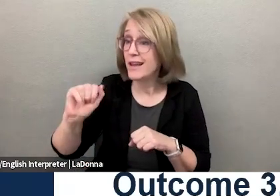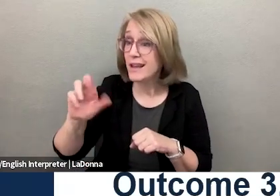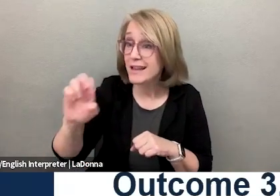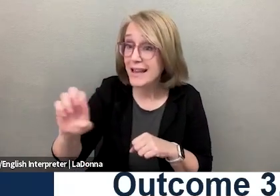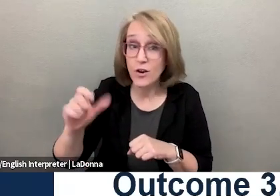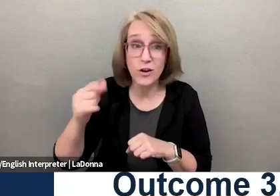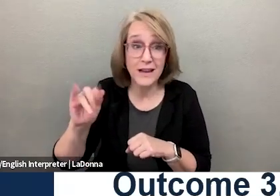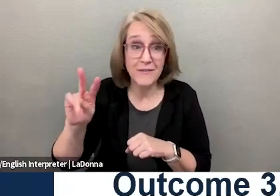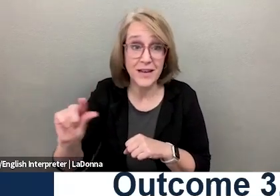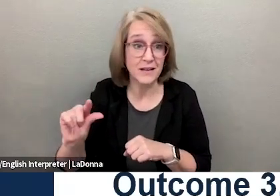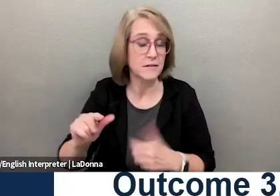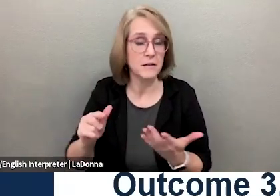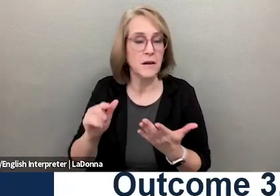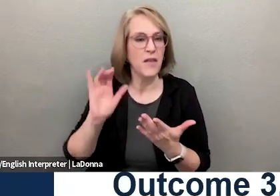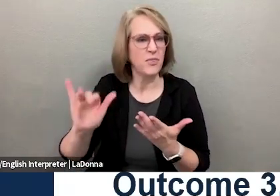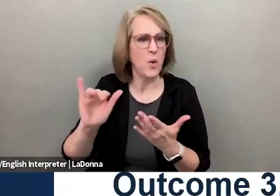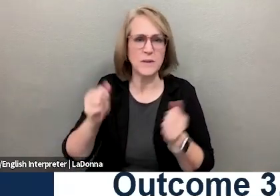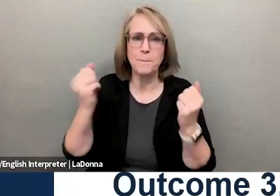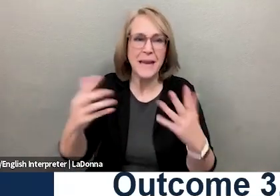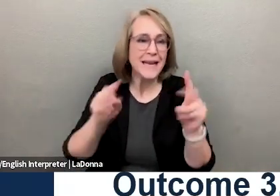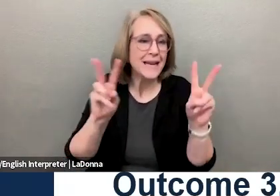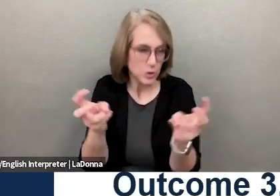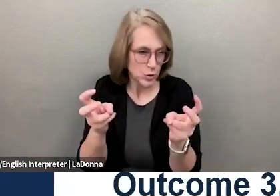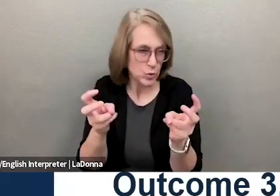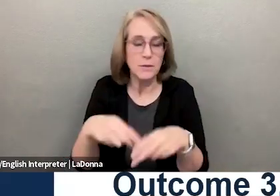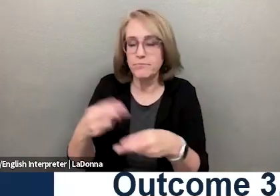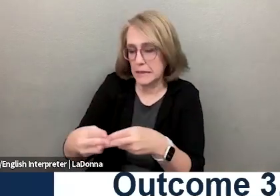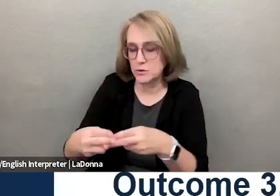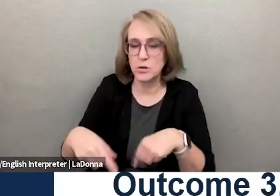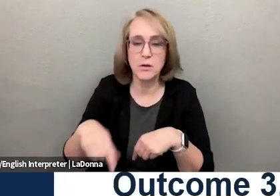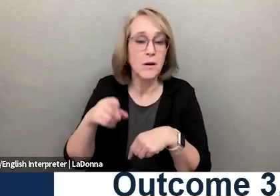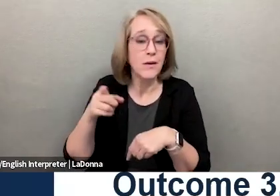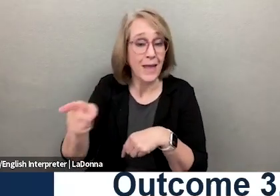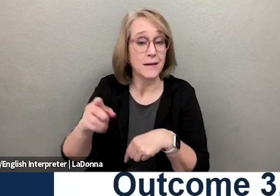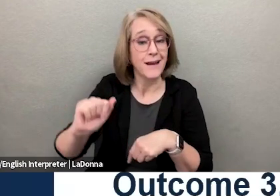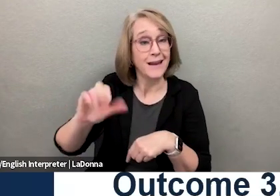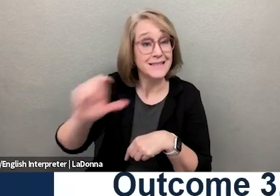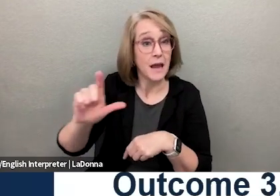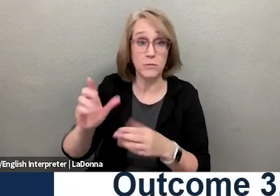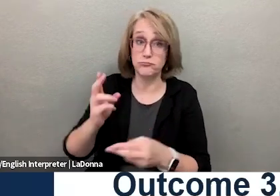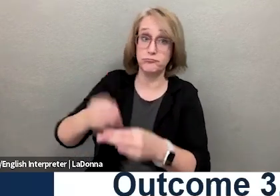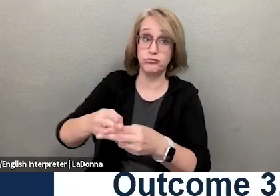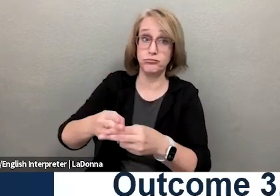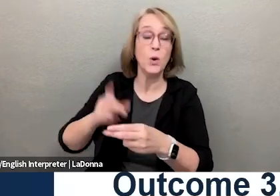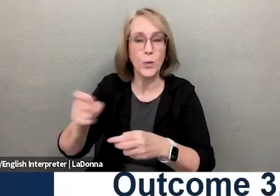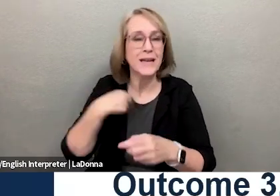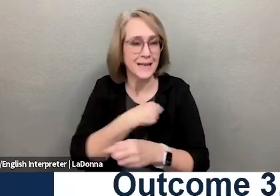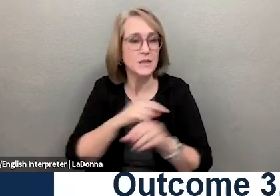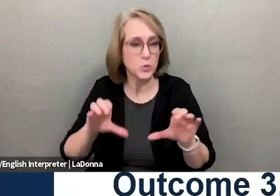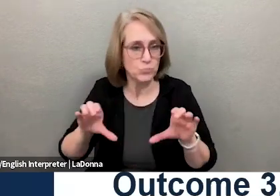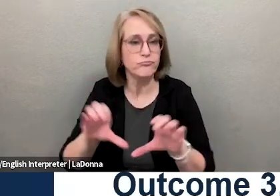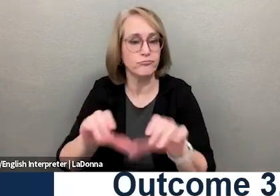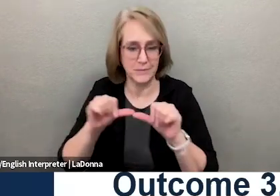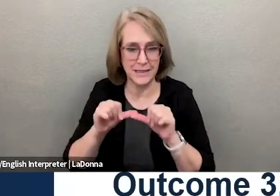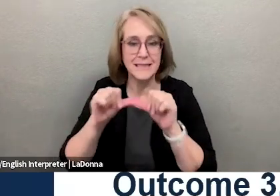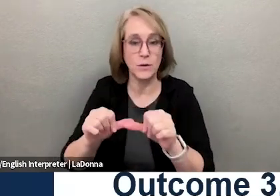in. And that needs to continue, just like the RAISE strategy needs to continue, and this council needs to continue to ensure